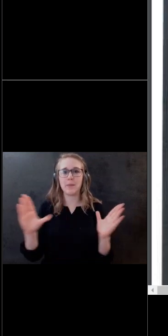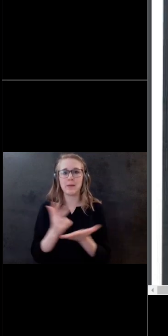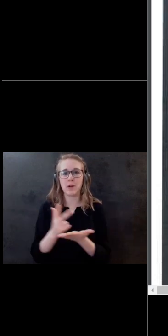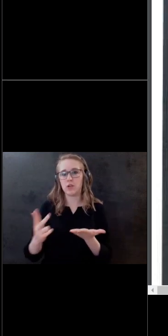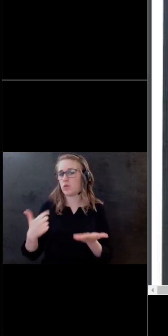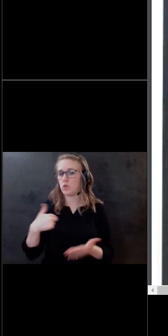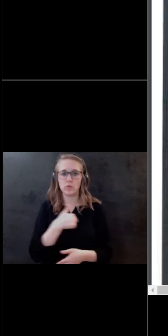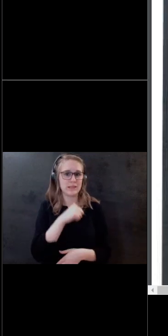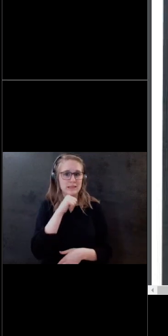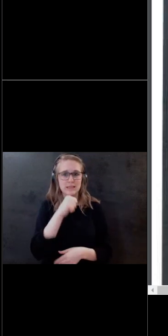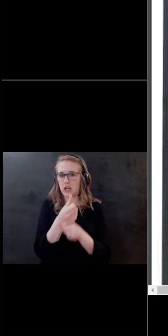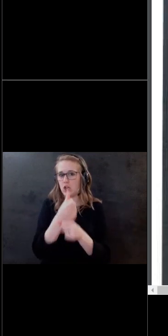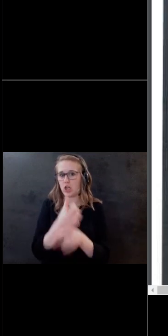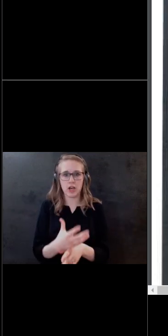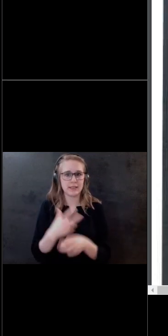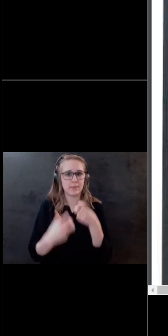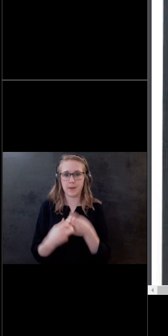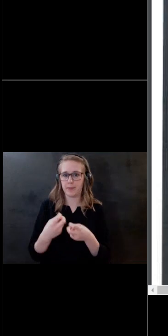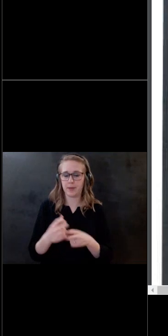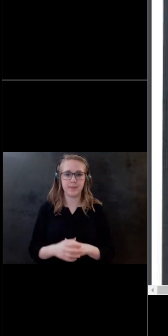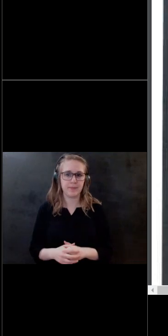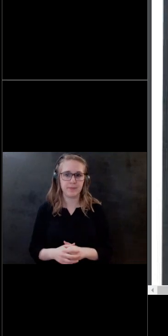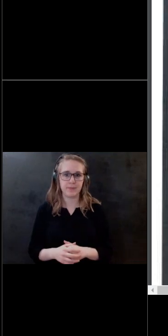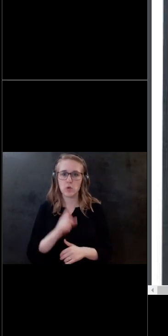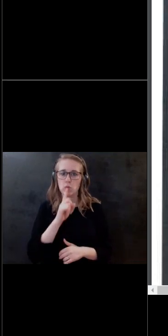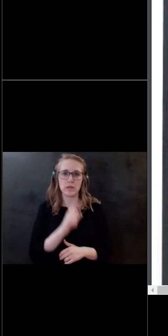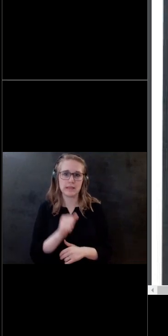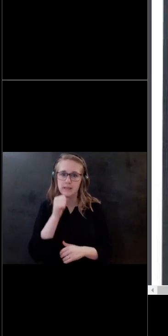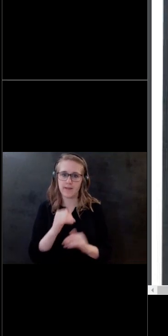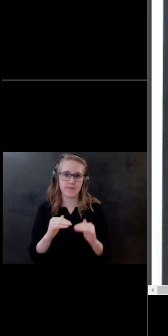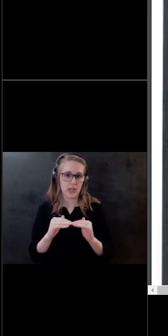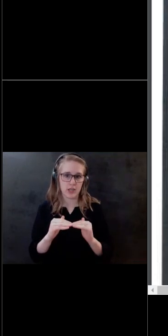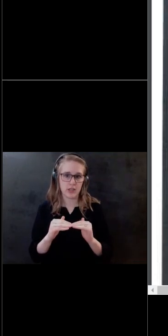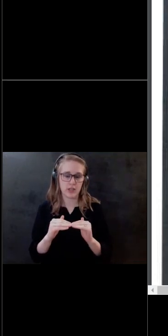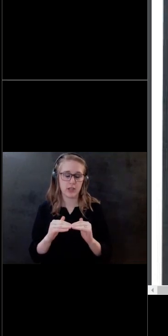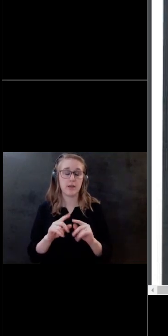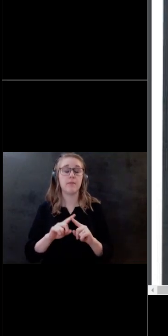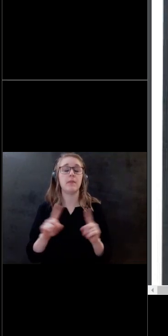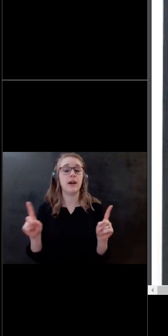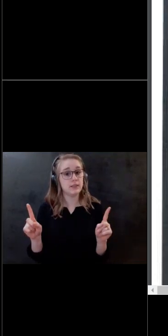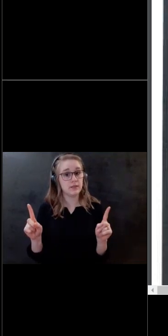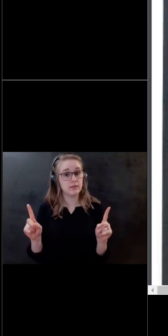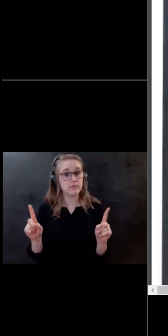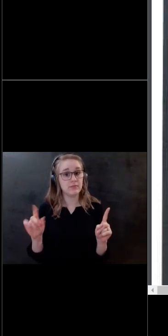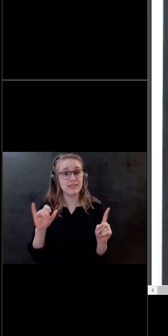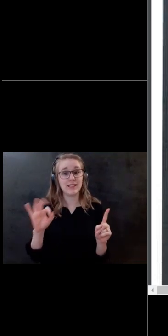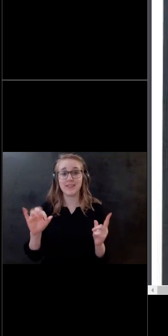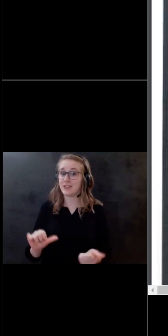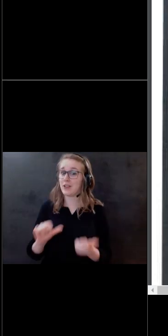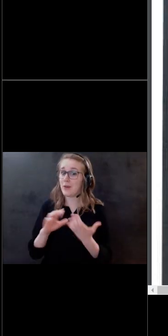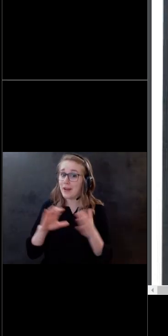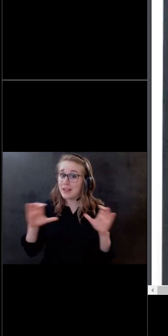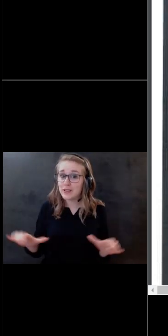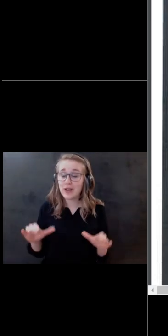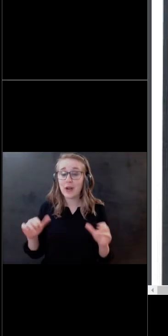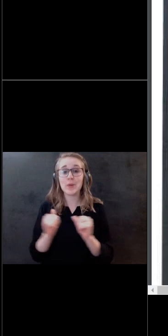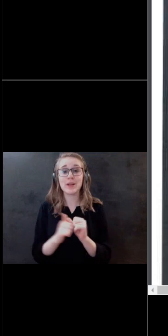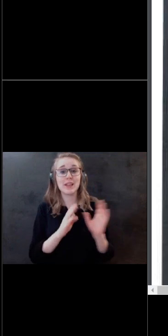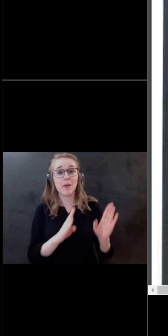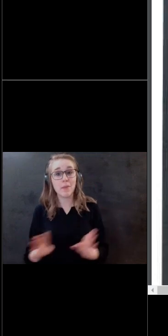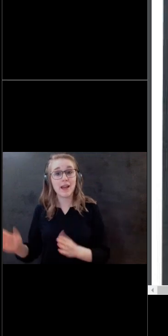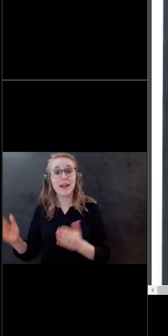not cause the deficiency, which is really not fair. But if there's a way to do it with the plan that we